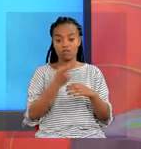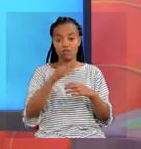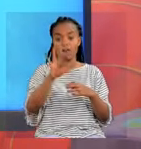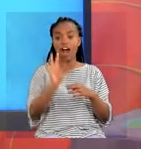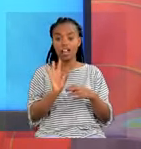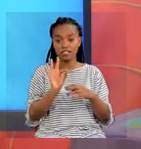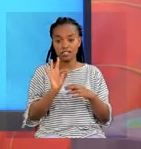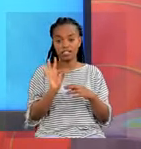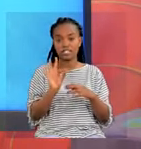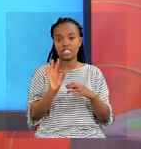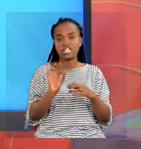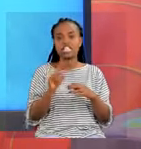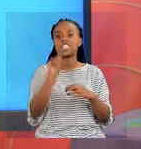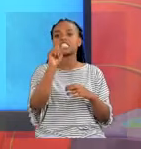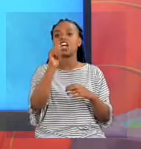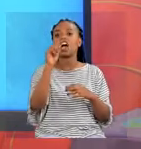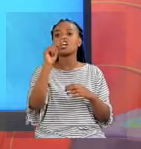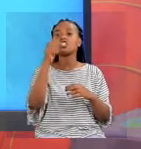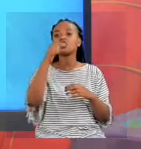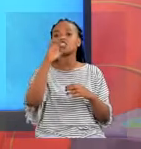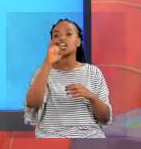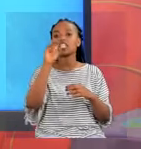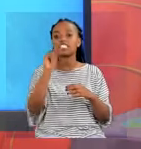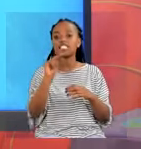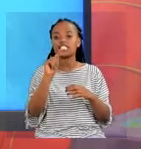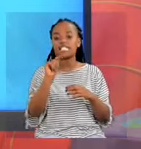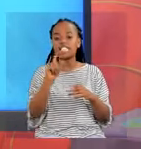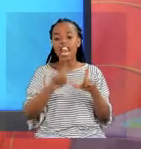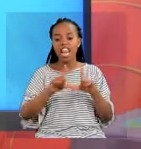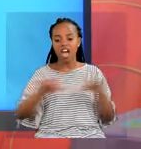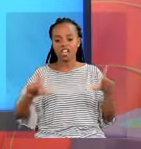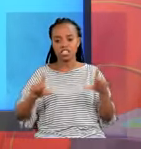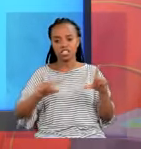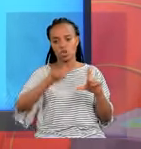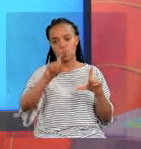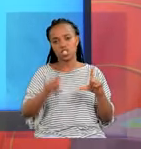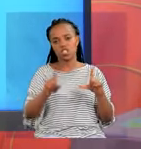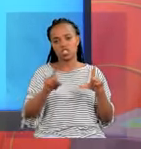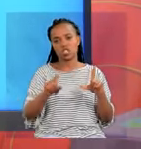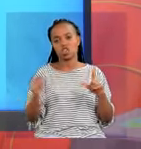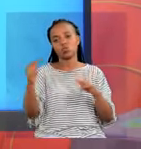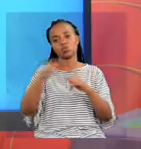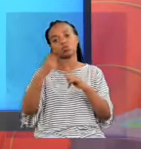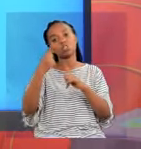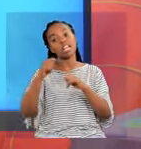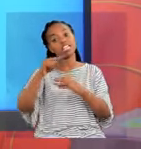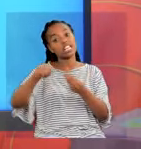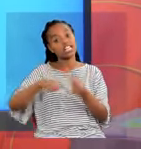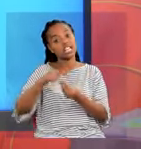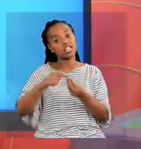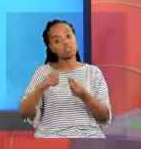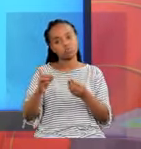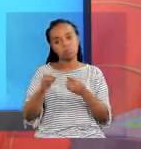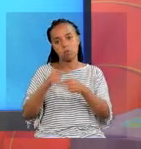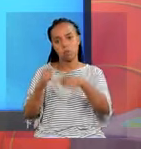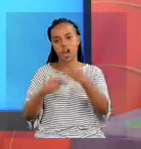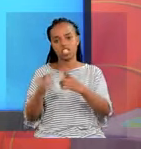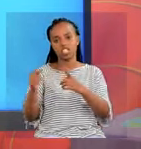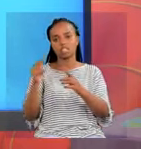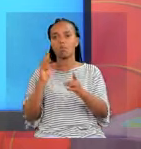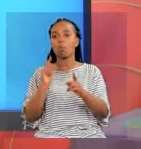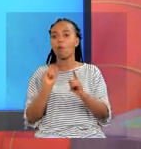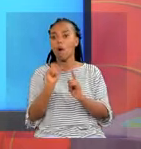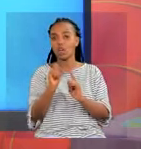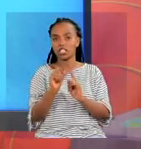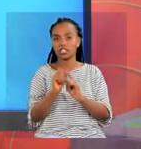find tangent line equation to the circle. So if yes, write tangent line equation to the circle passing through this point.